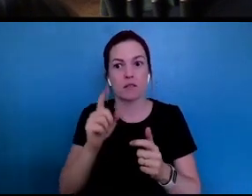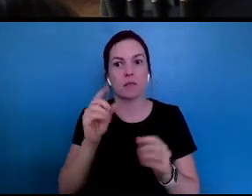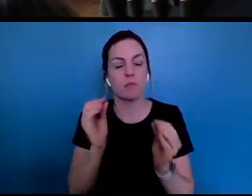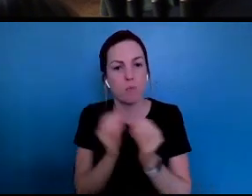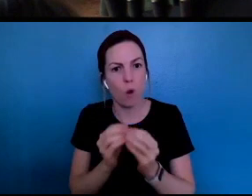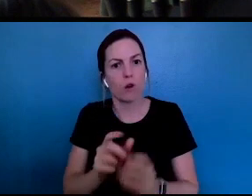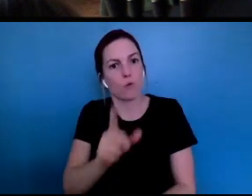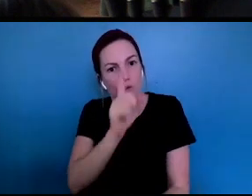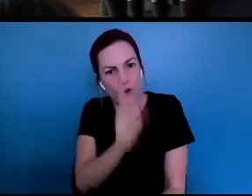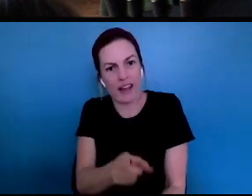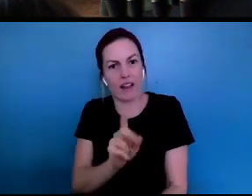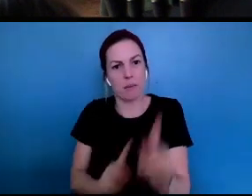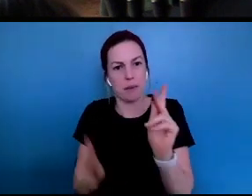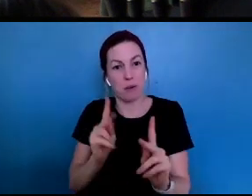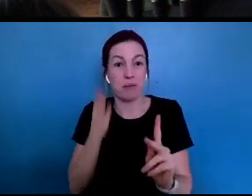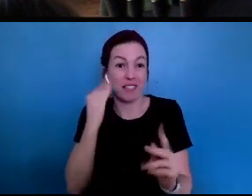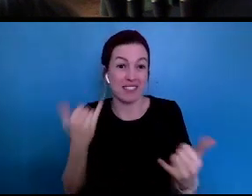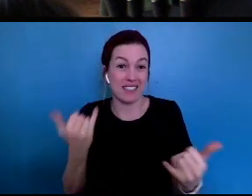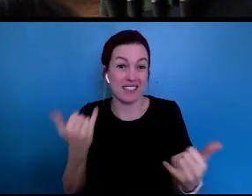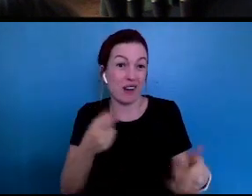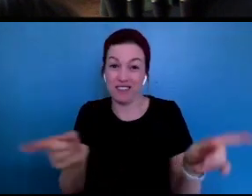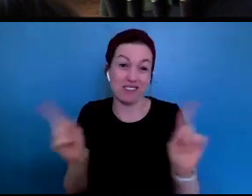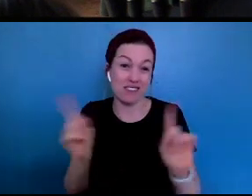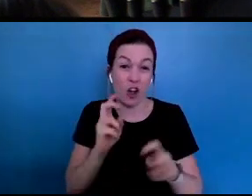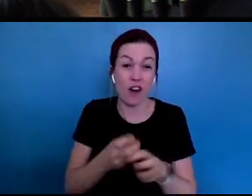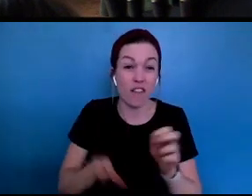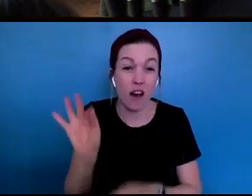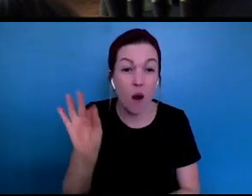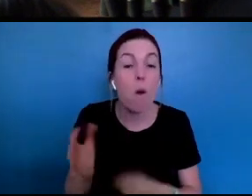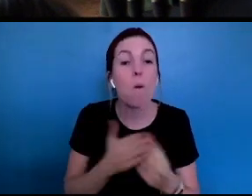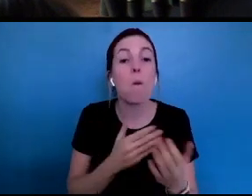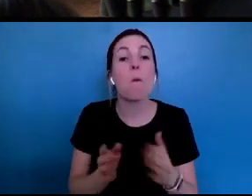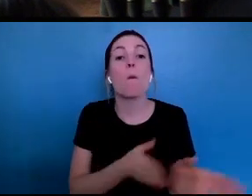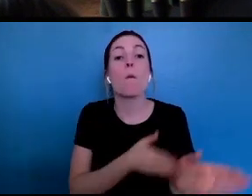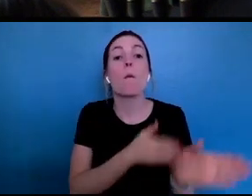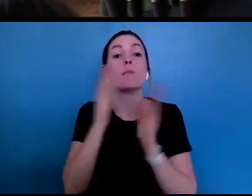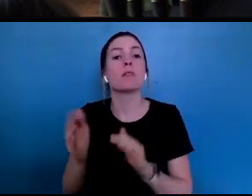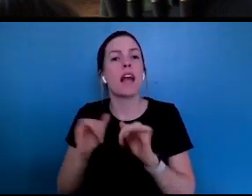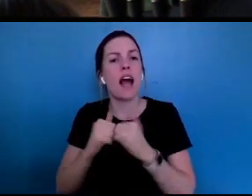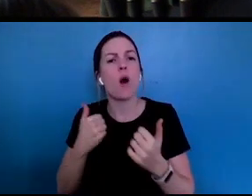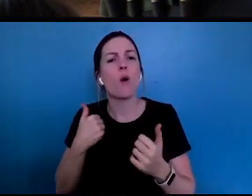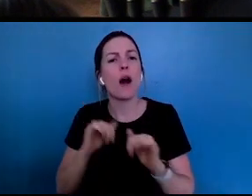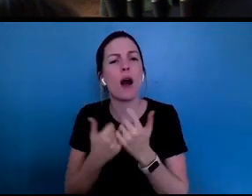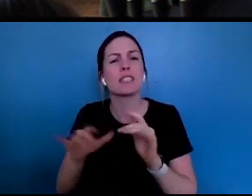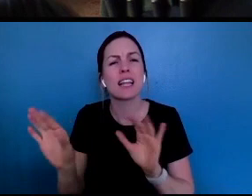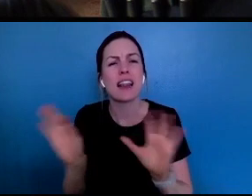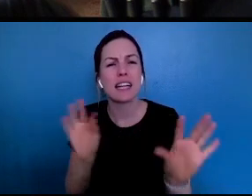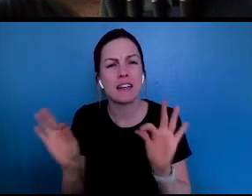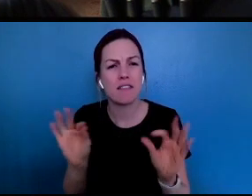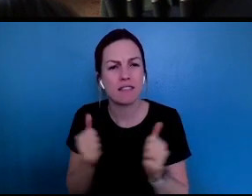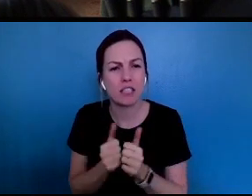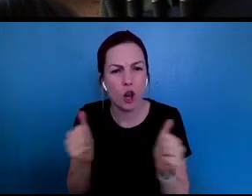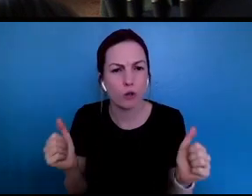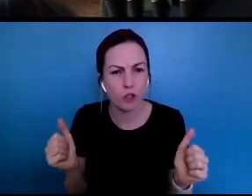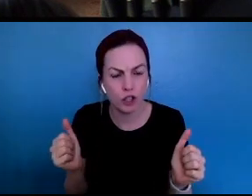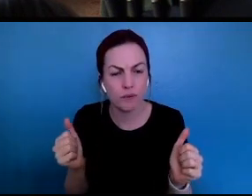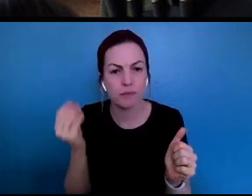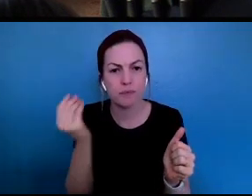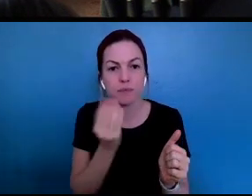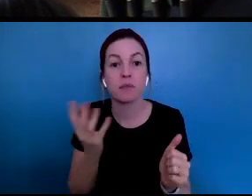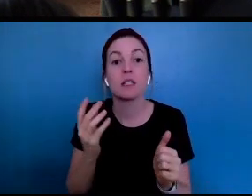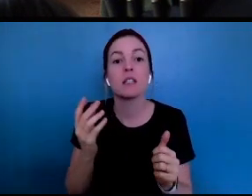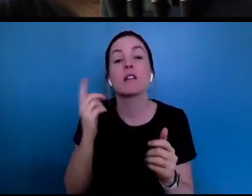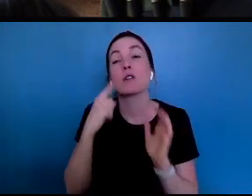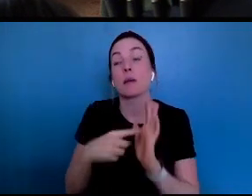online. The other thing, of course, is how to do selective disclosure. Say that in this KYC party that